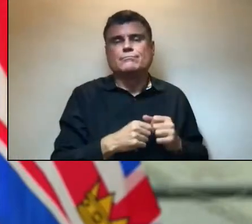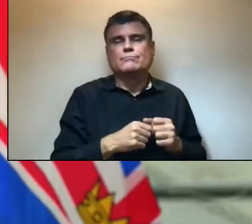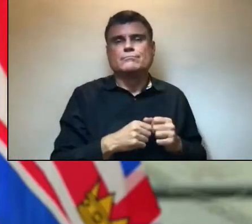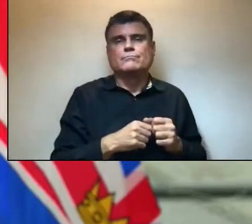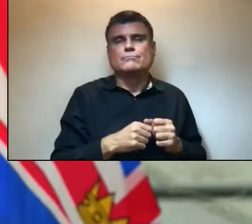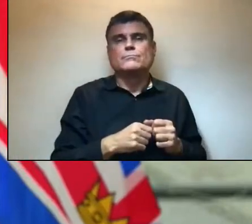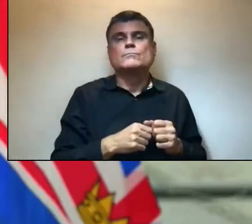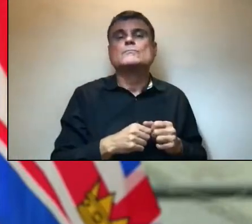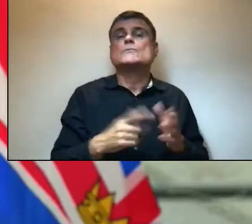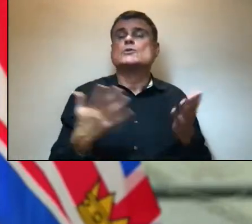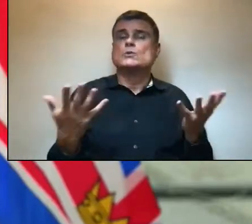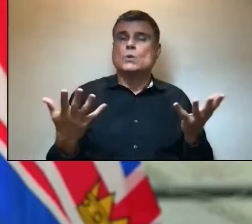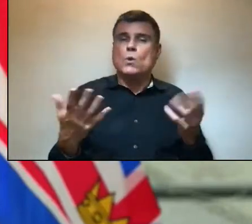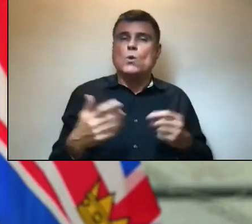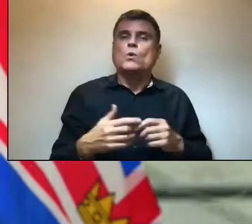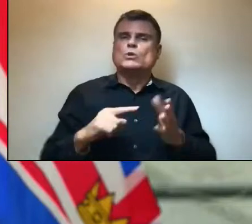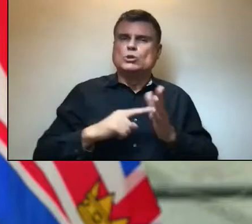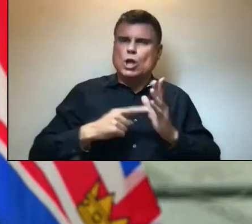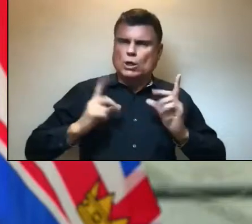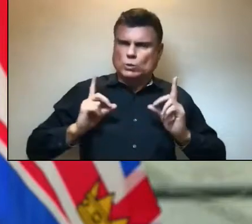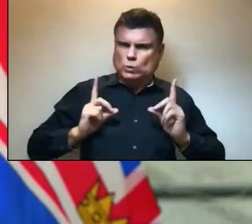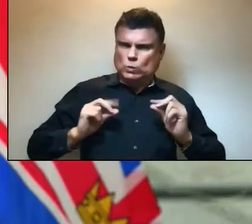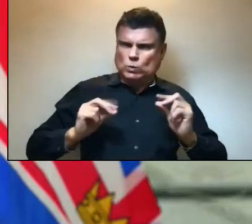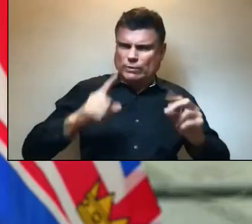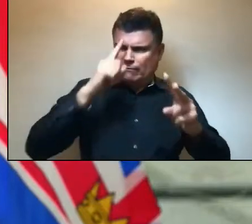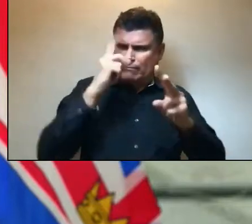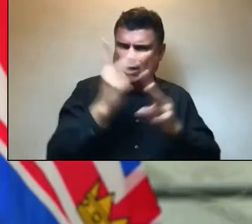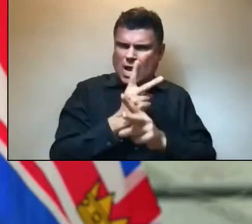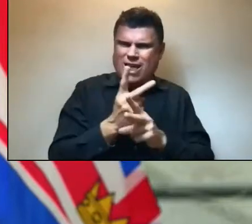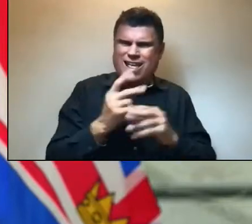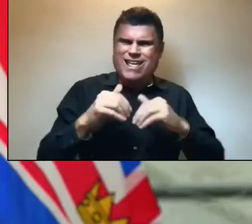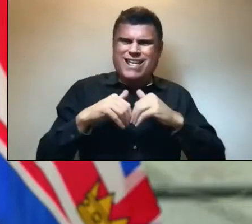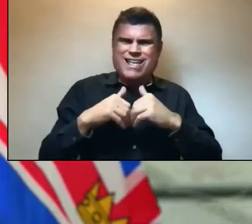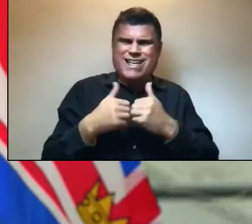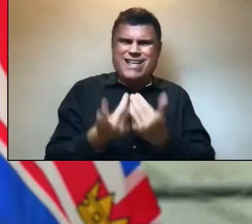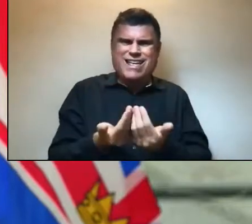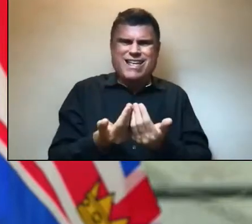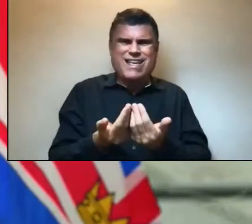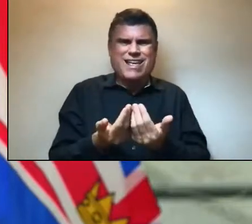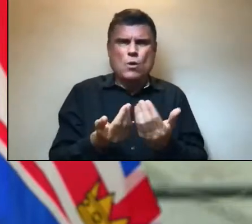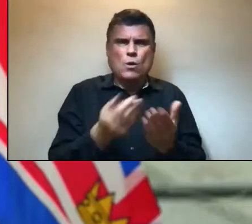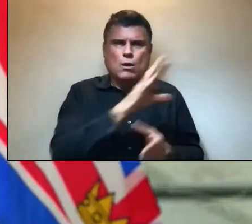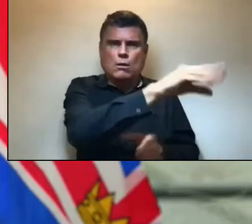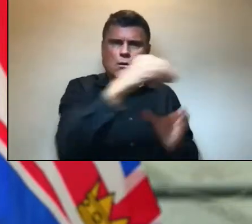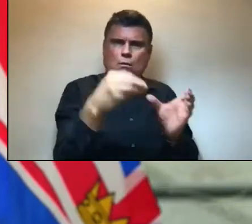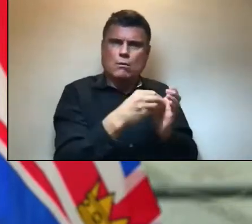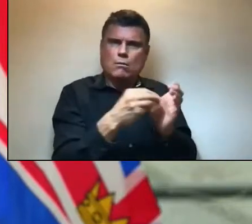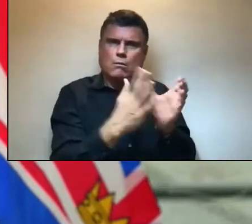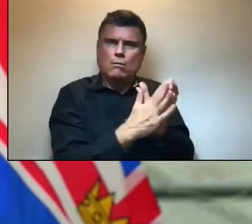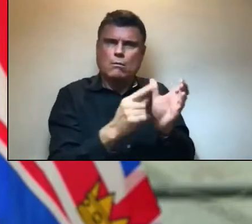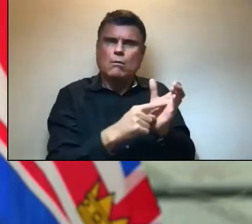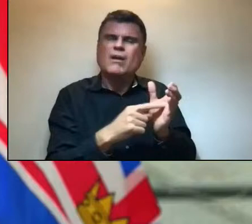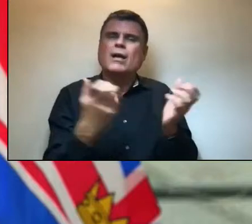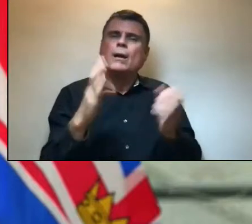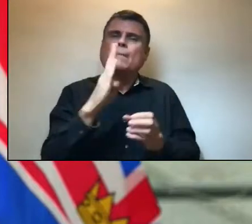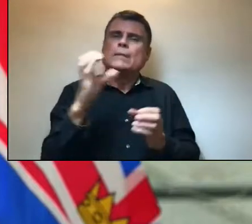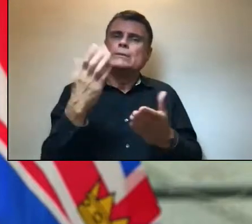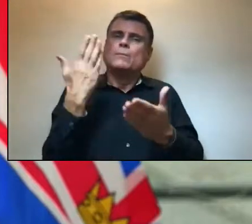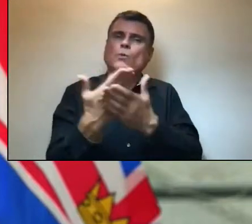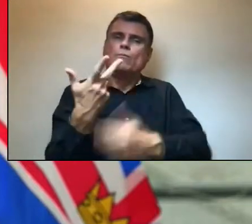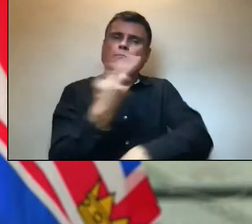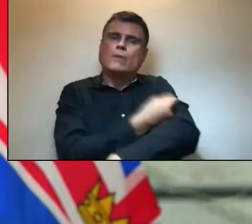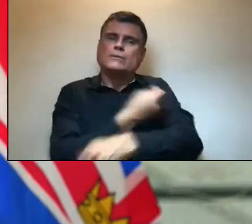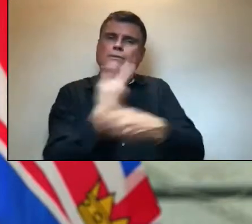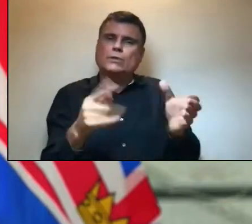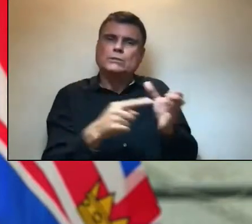valid BC vaccine card for the BC vaccine program with a medical exemption. But it is